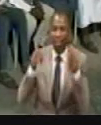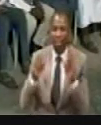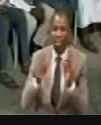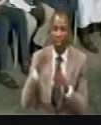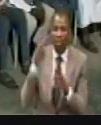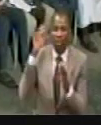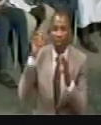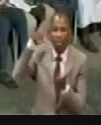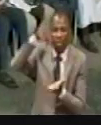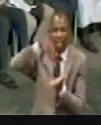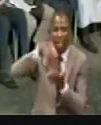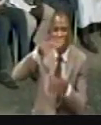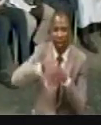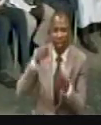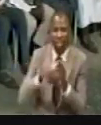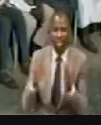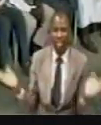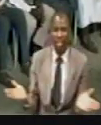Praise the Lord.